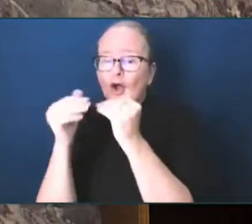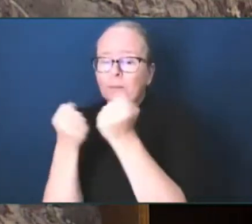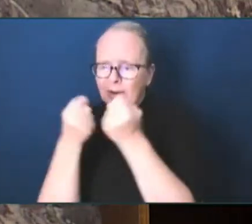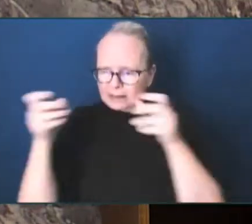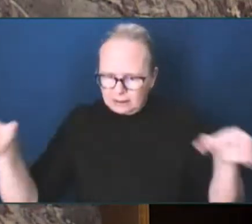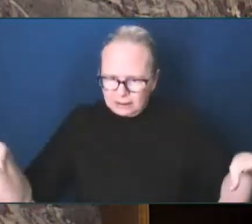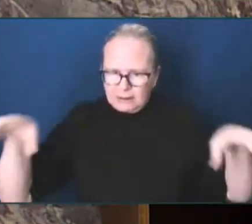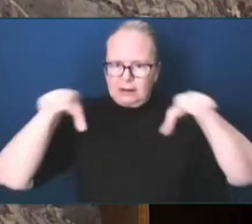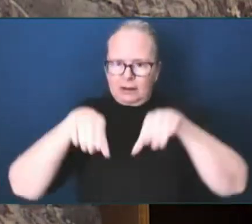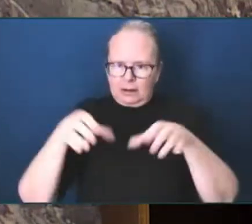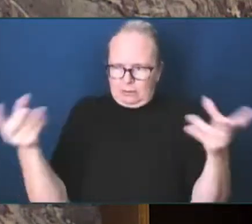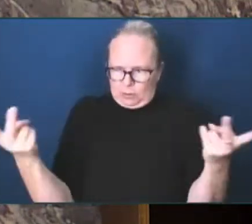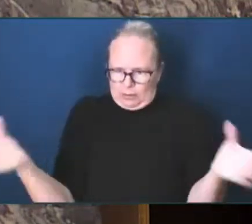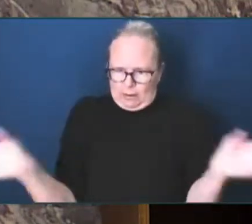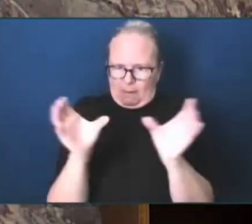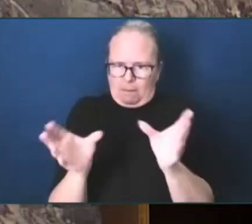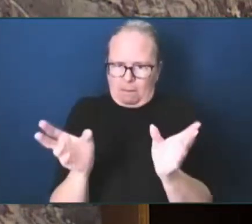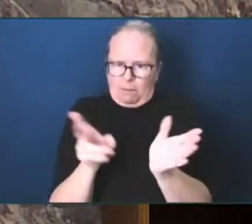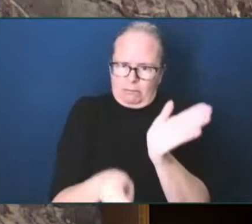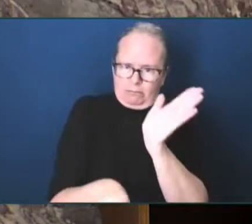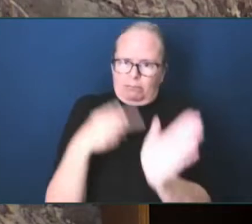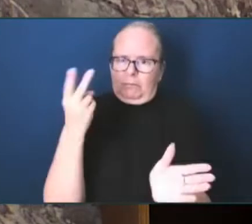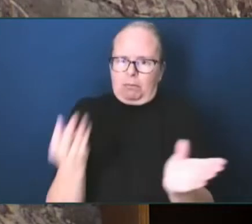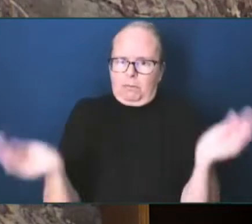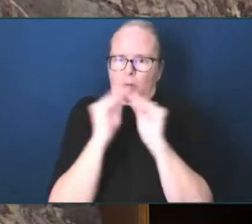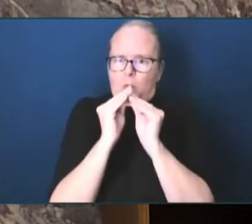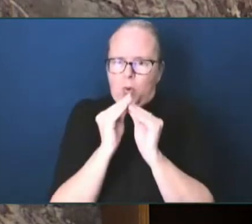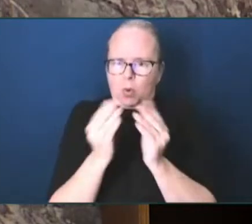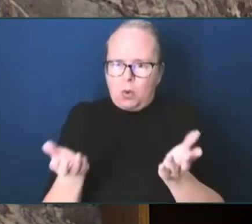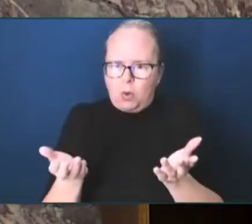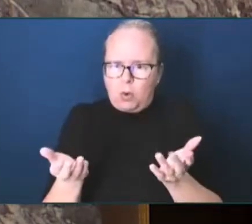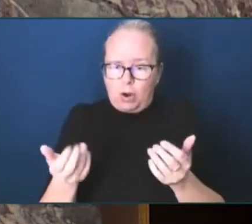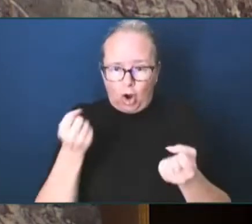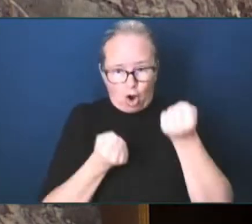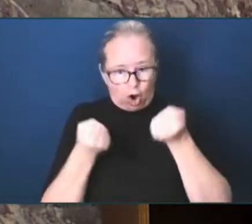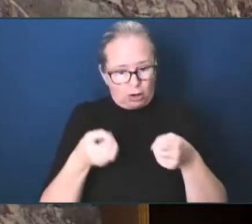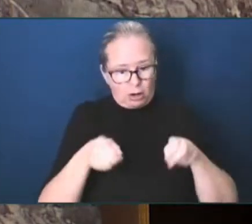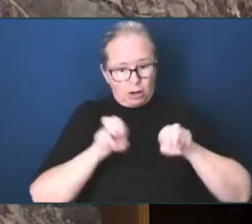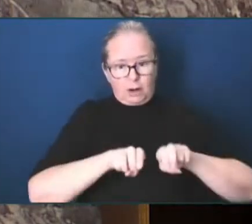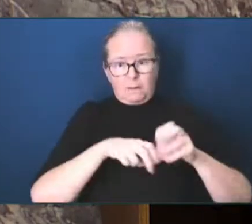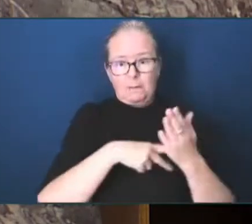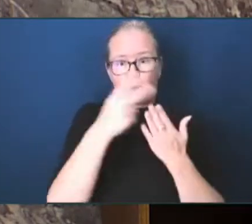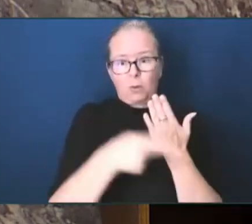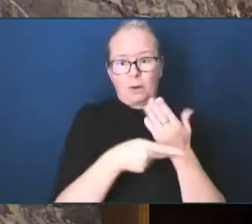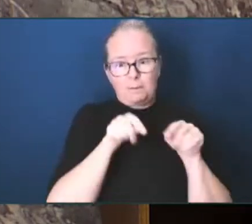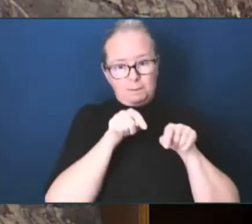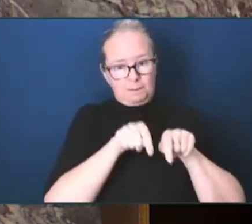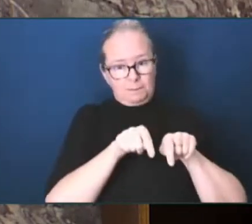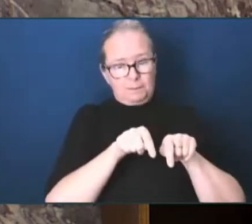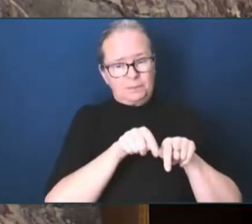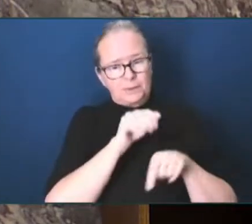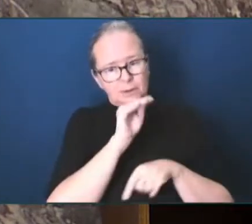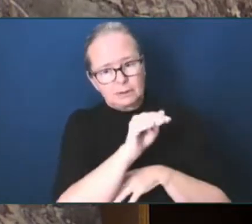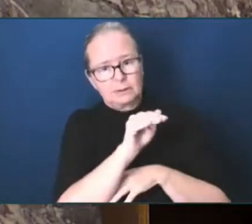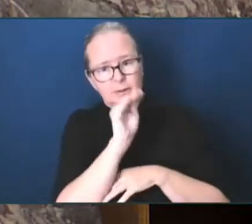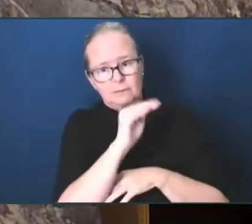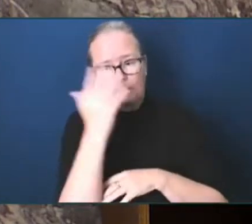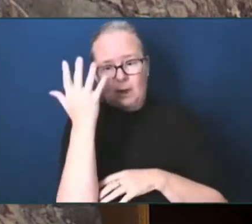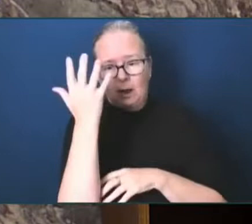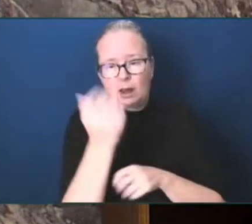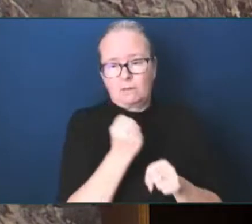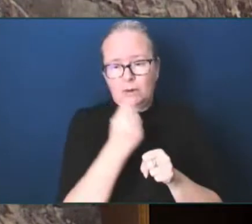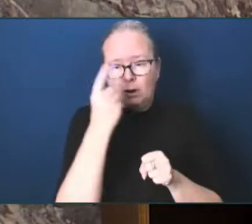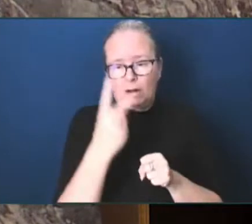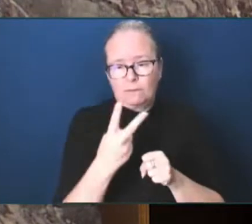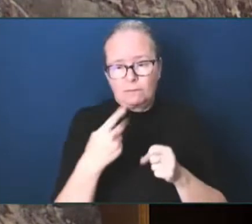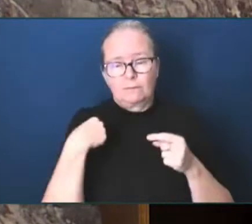And Mr. Speaker, CAR programs have not only been called for 5.5 years by the official opposition, they've been called for by mayors, they've been called